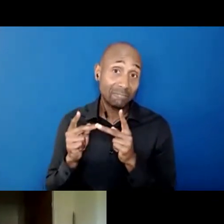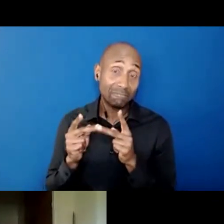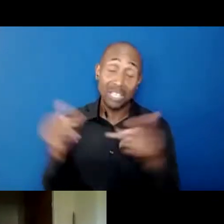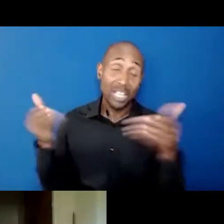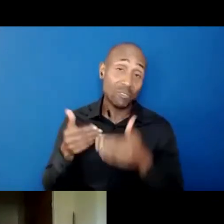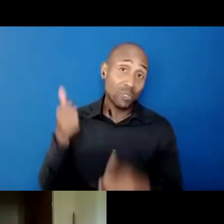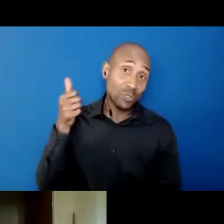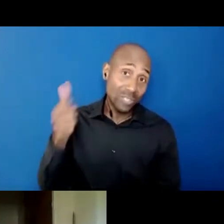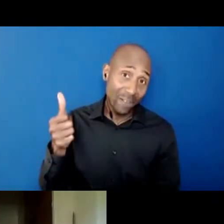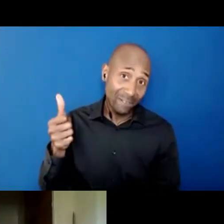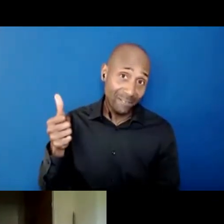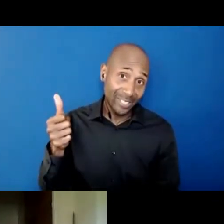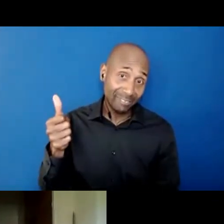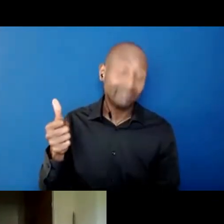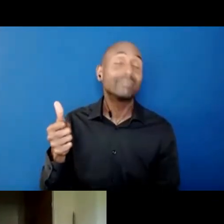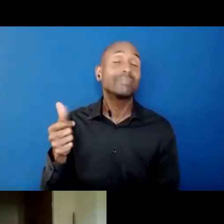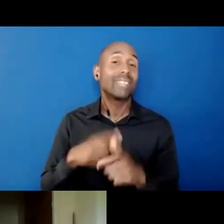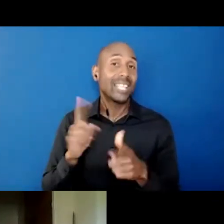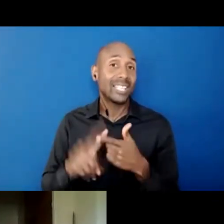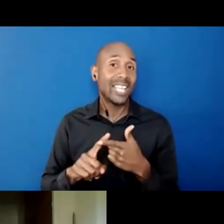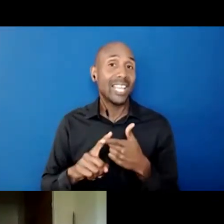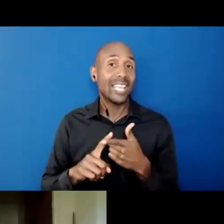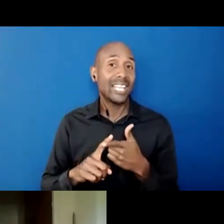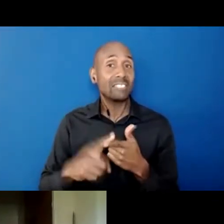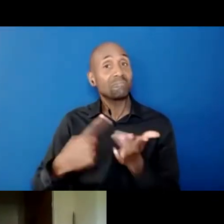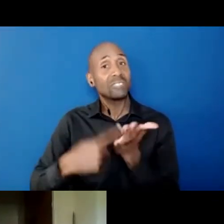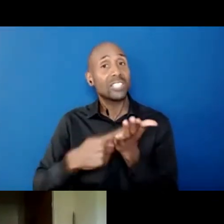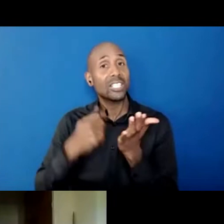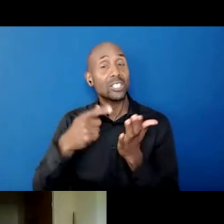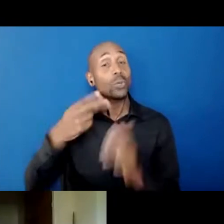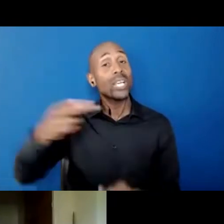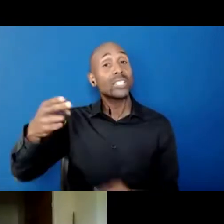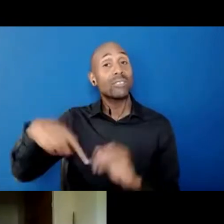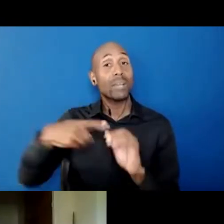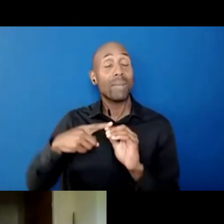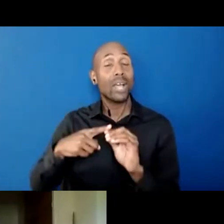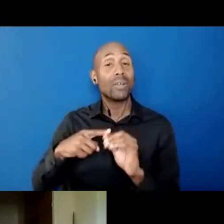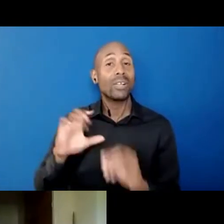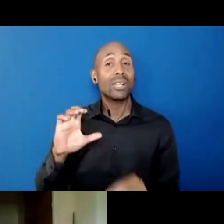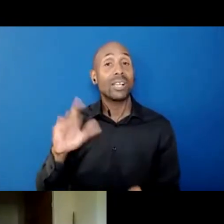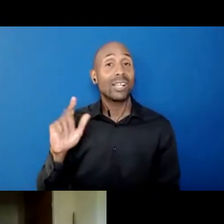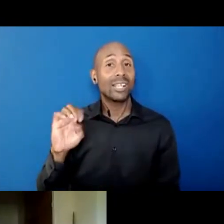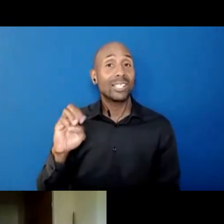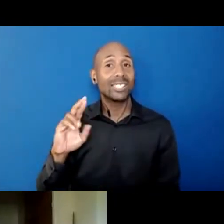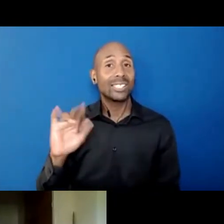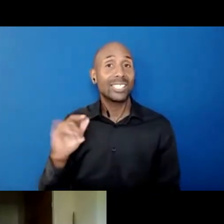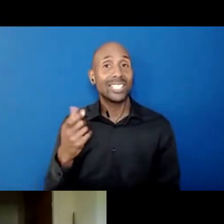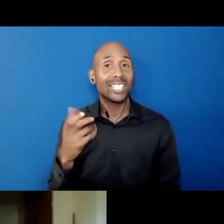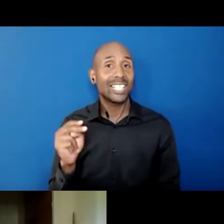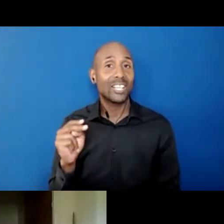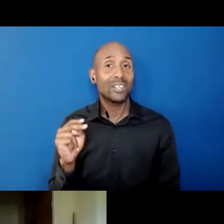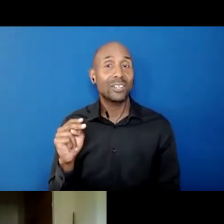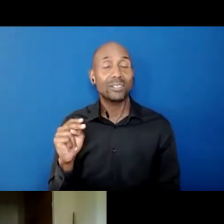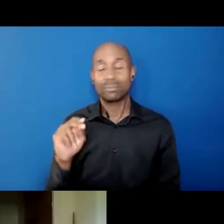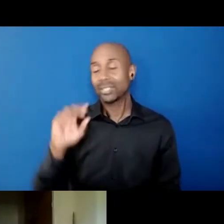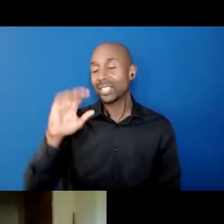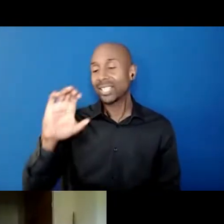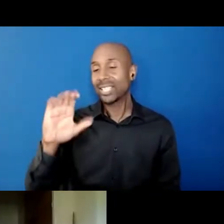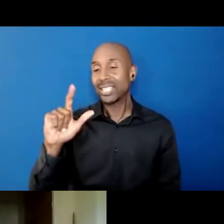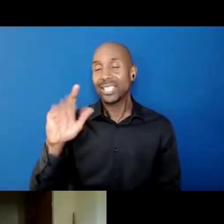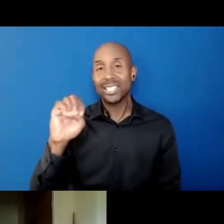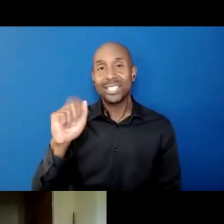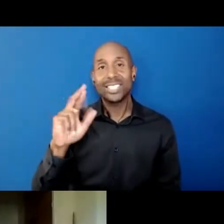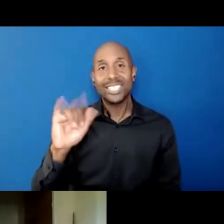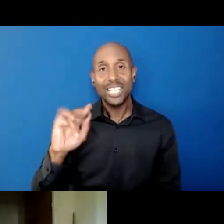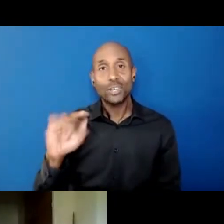from yourself, and then go into maybe a history of the Clearinghouse, and then you can share some questions with the team. Monica,